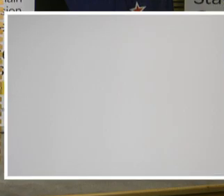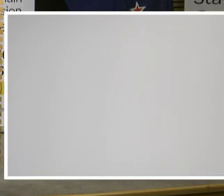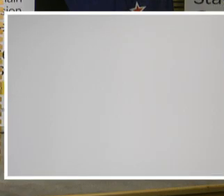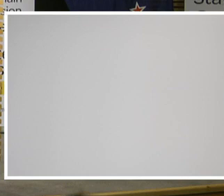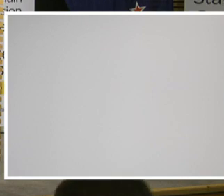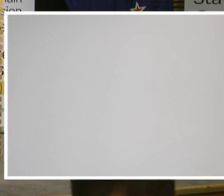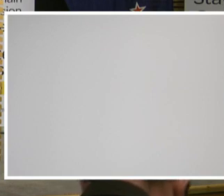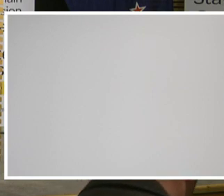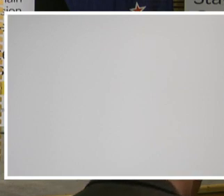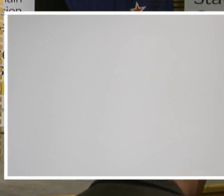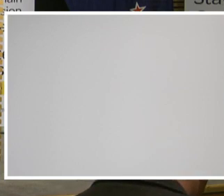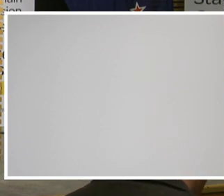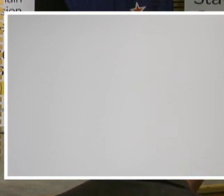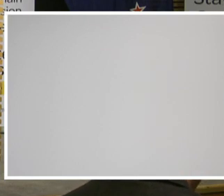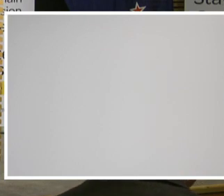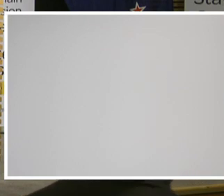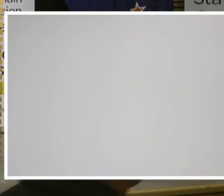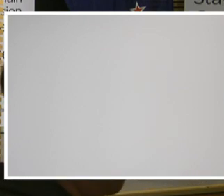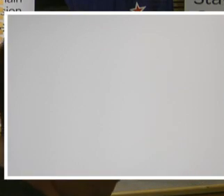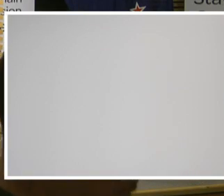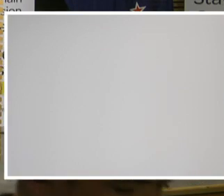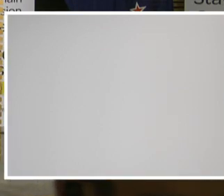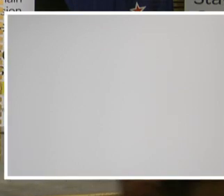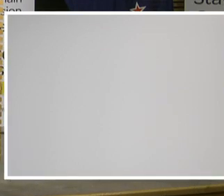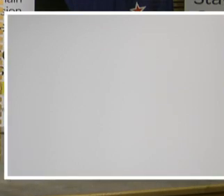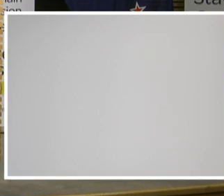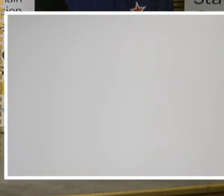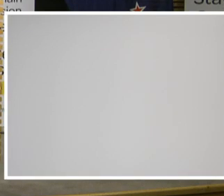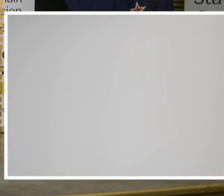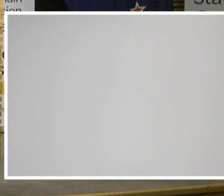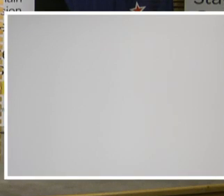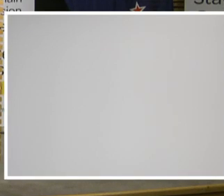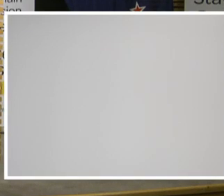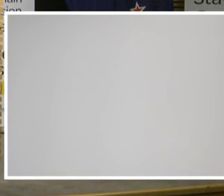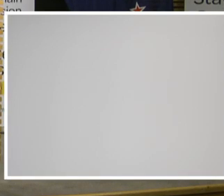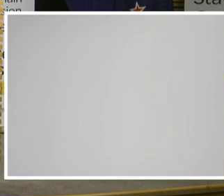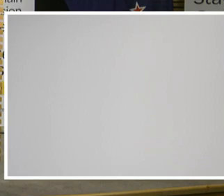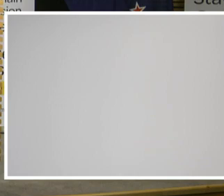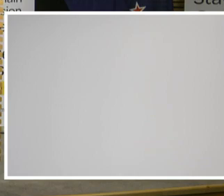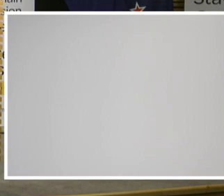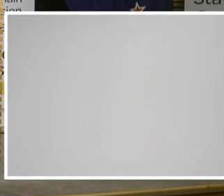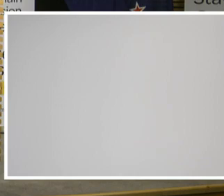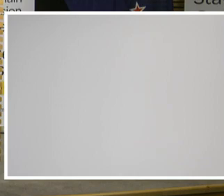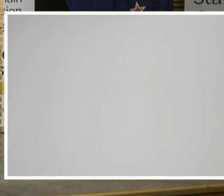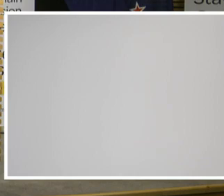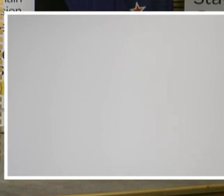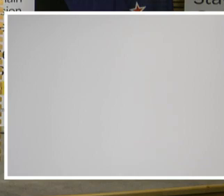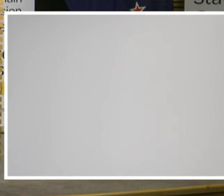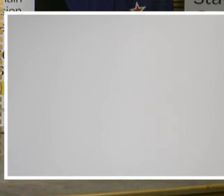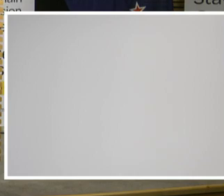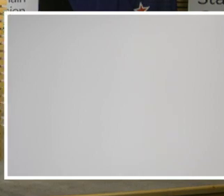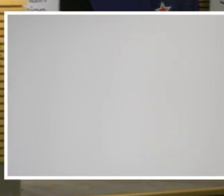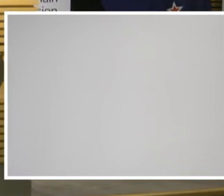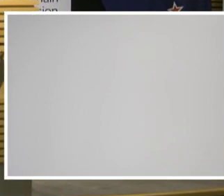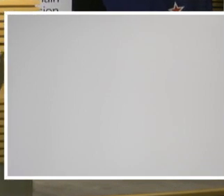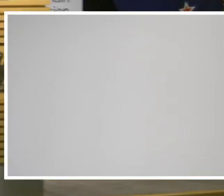Sahawley reports. For the Vatican, it's a victory. An Australian judicial system it says it always had